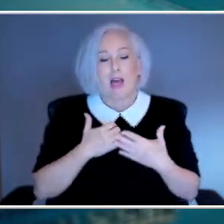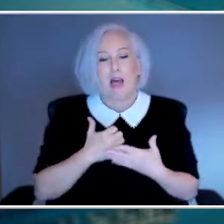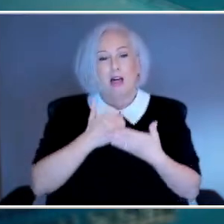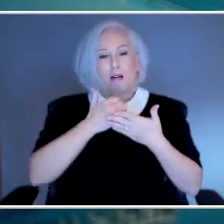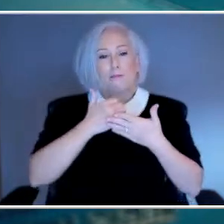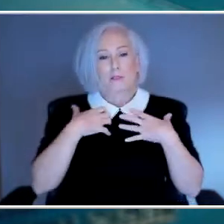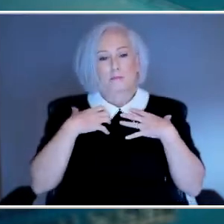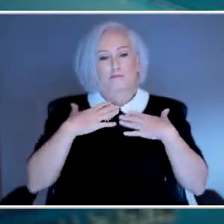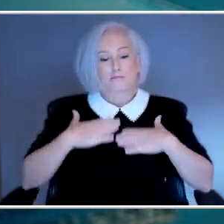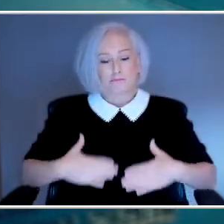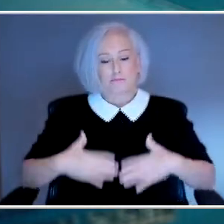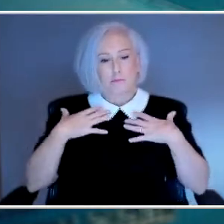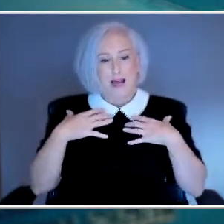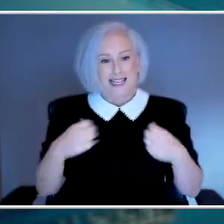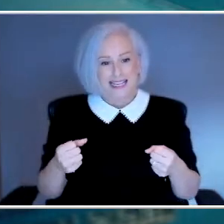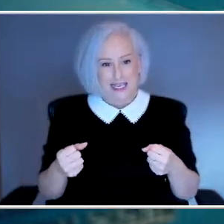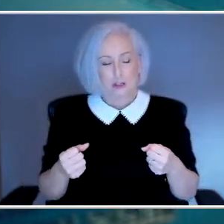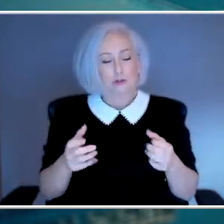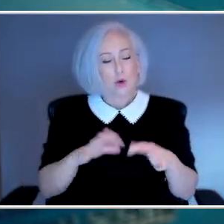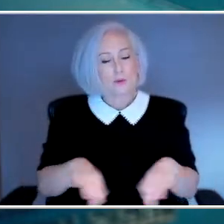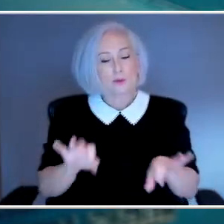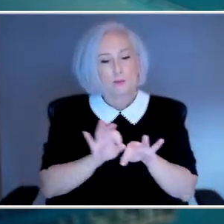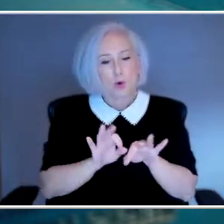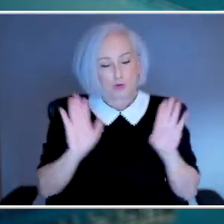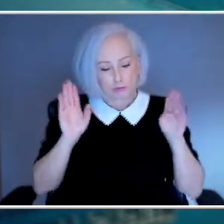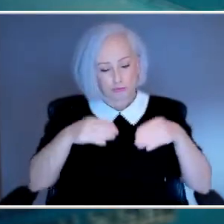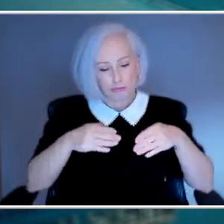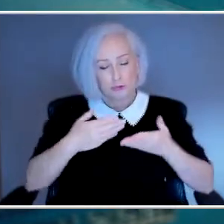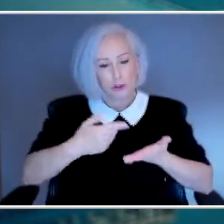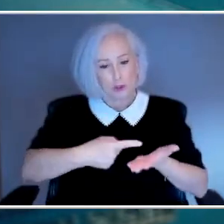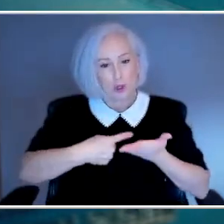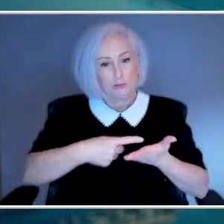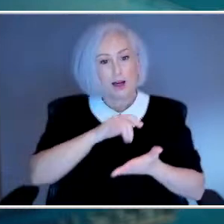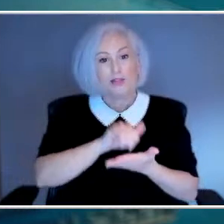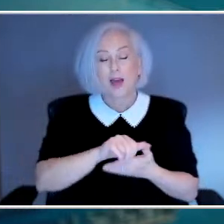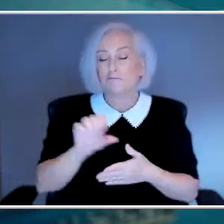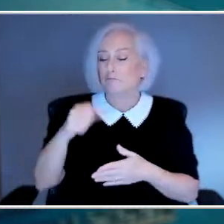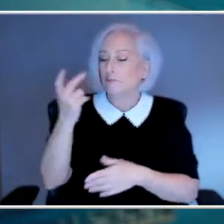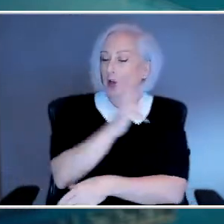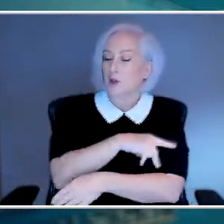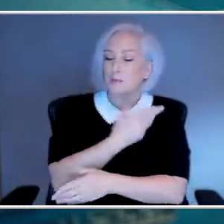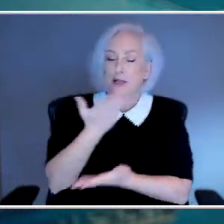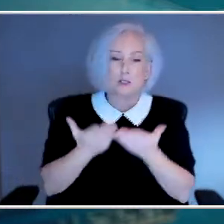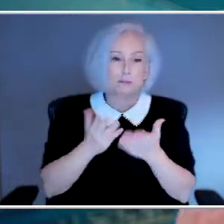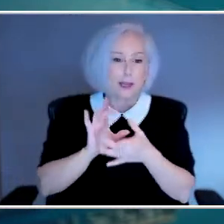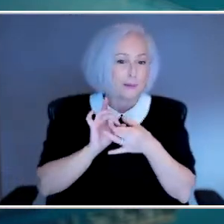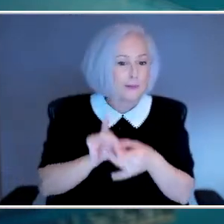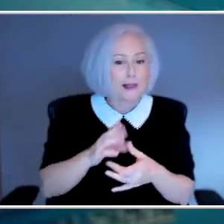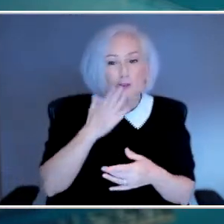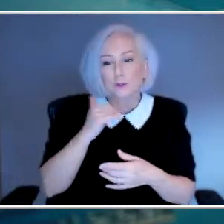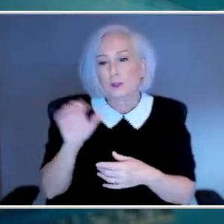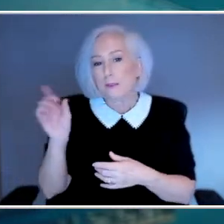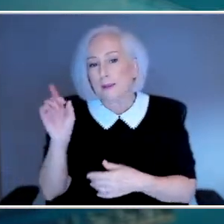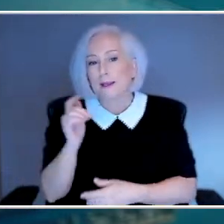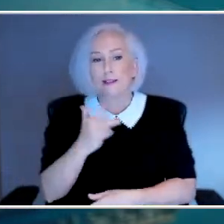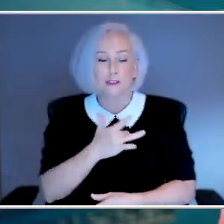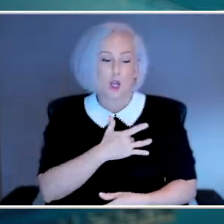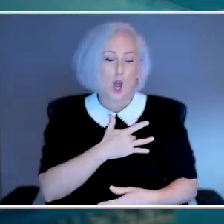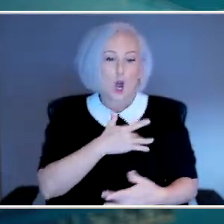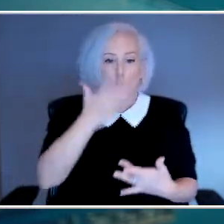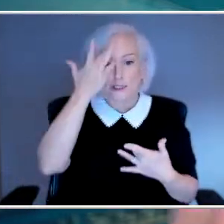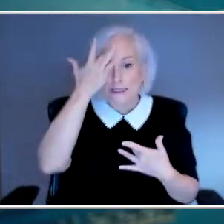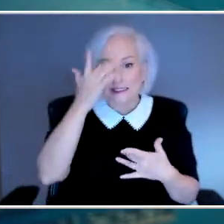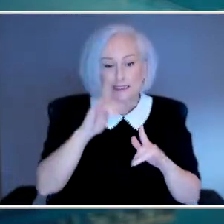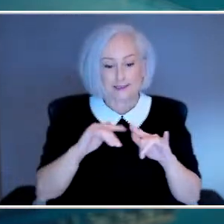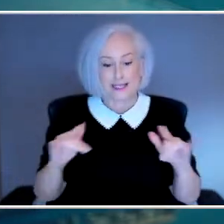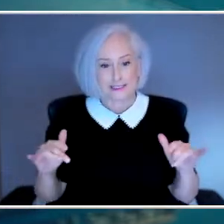patients may have different factors that factor into that, whether it's heart disease, diabetes, those sorts of things. So that's really the idea when you have a surgical